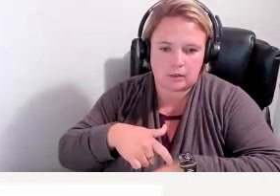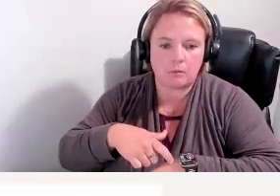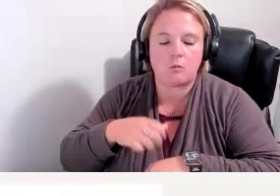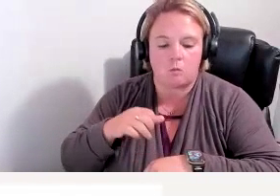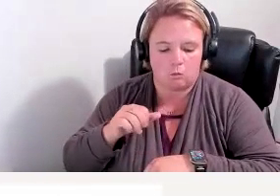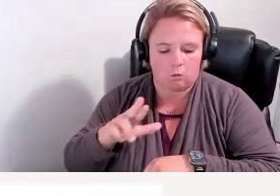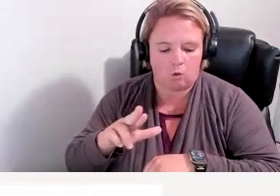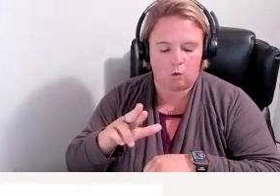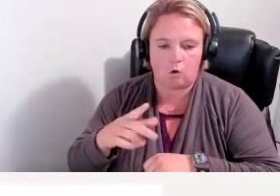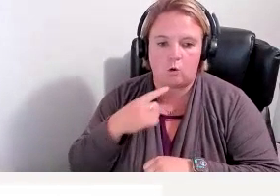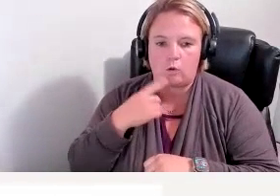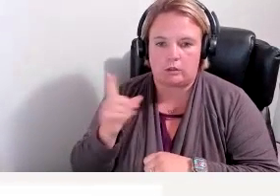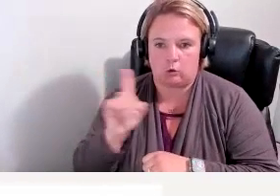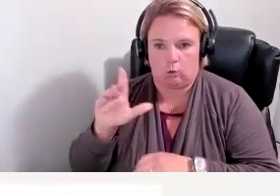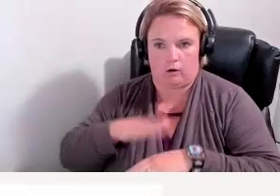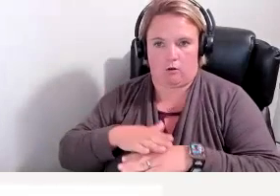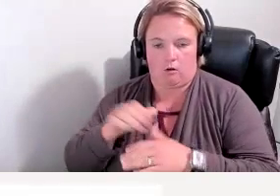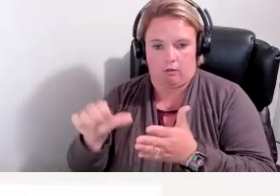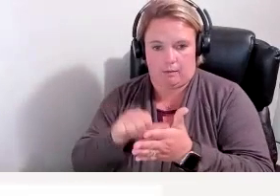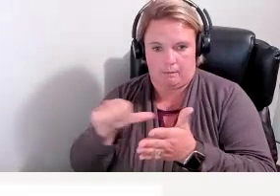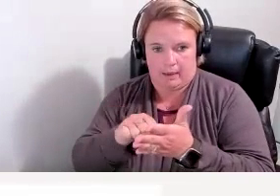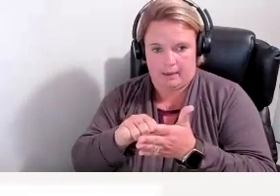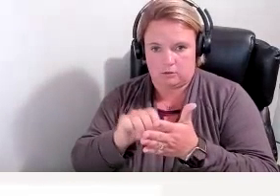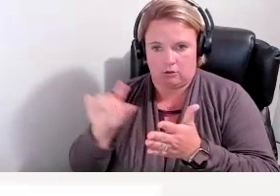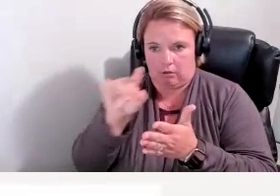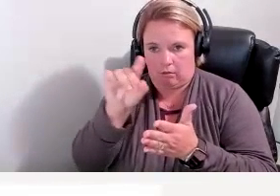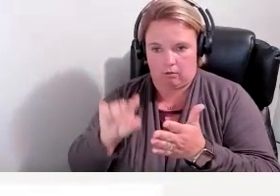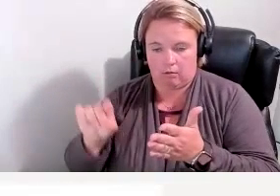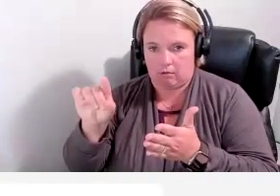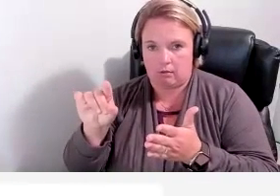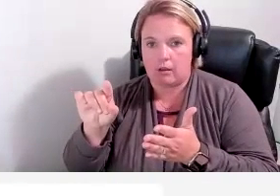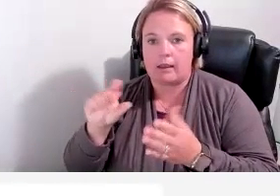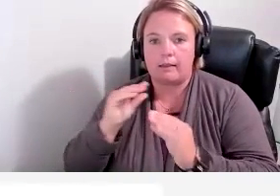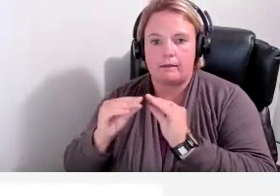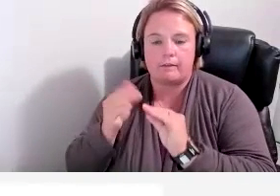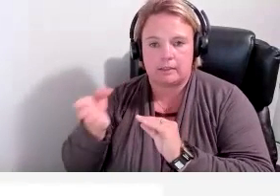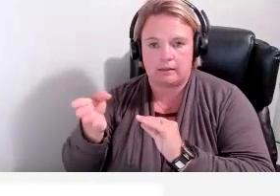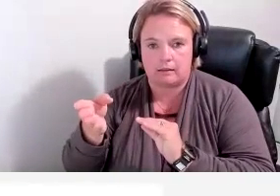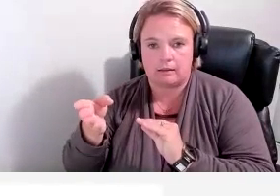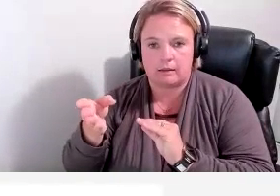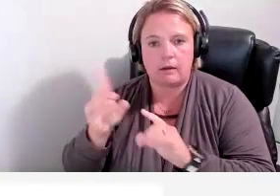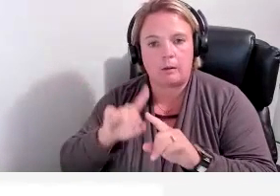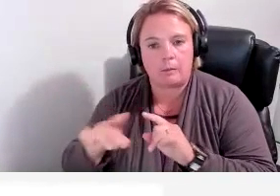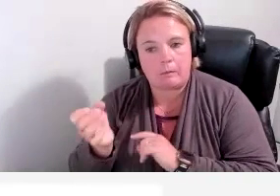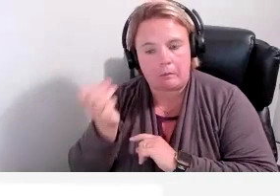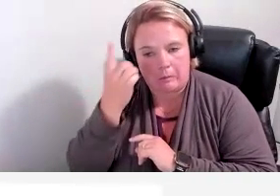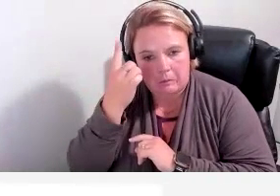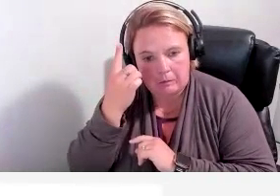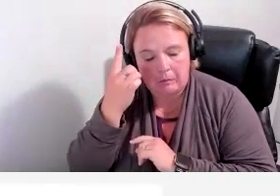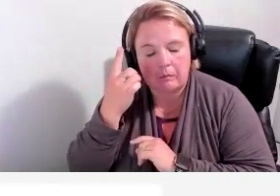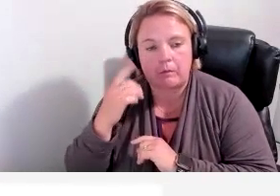direct you to where it is on your page so that you can fix it. just keep in mind that the